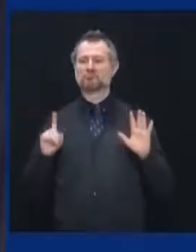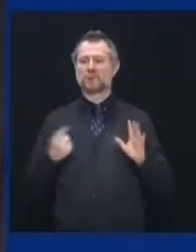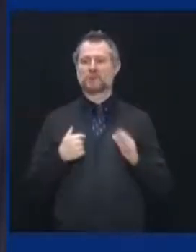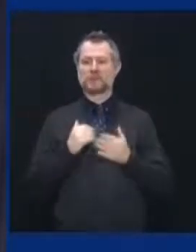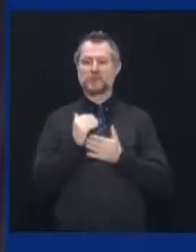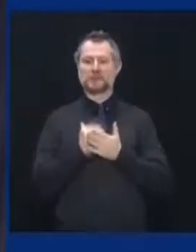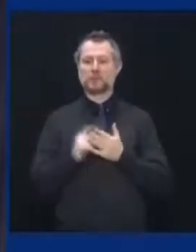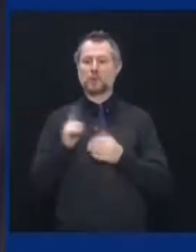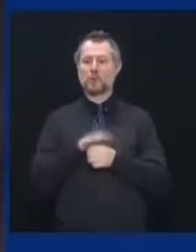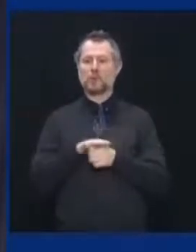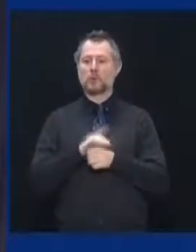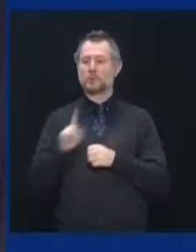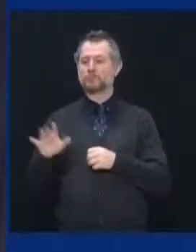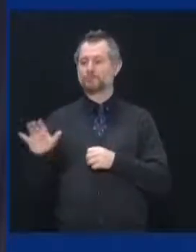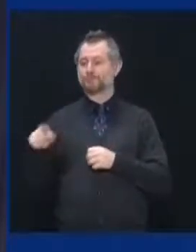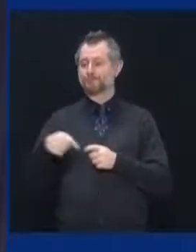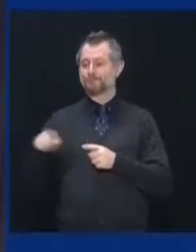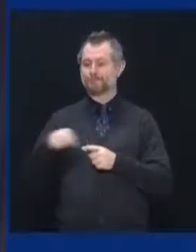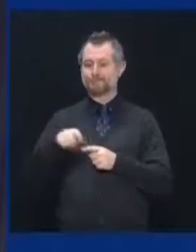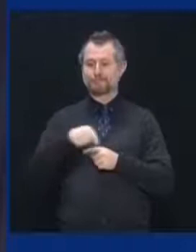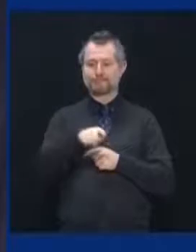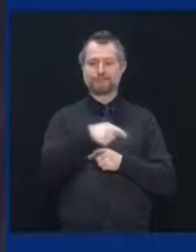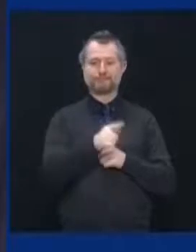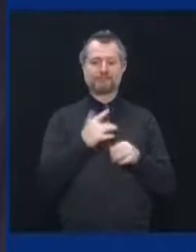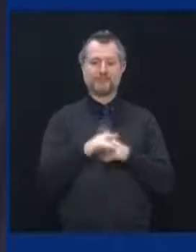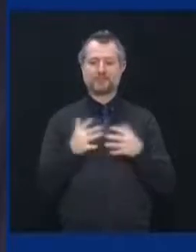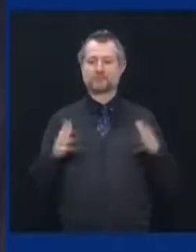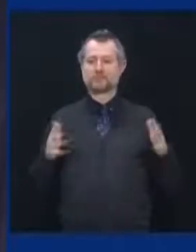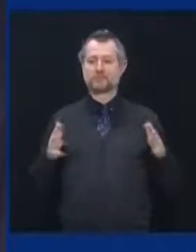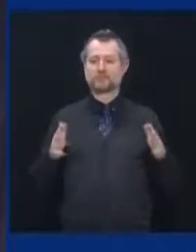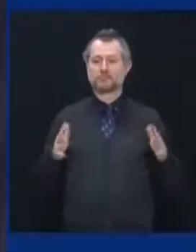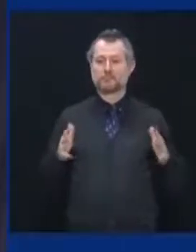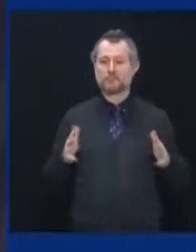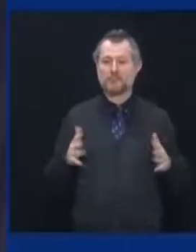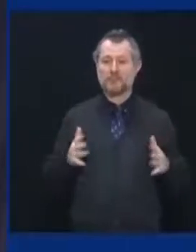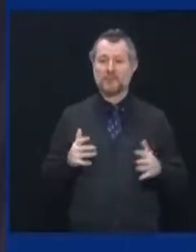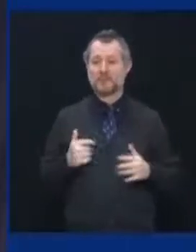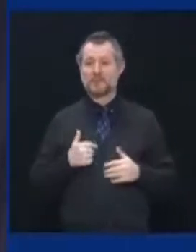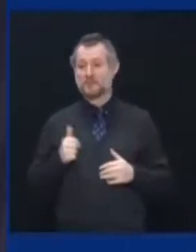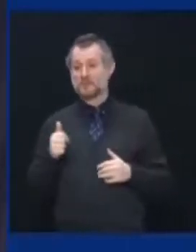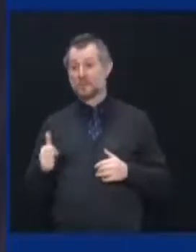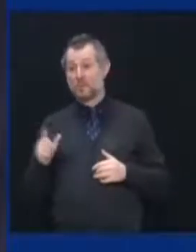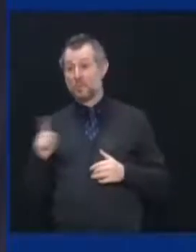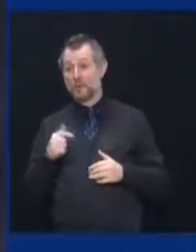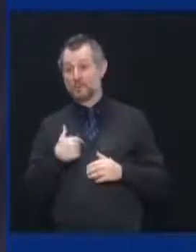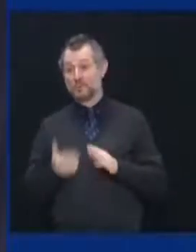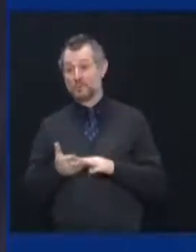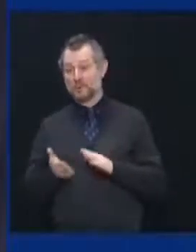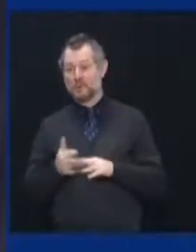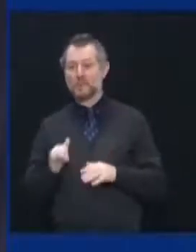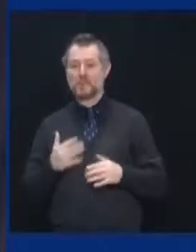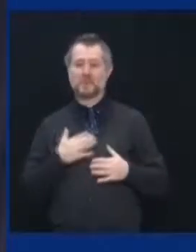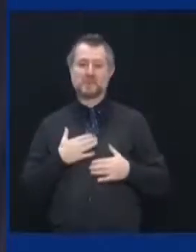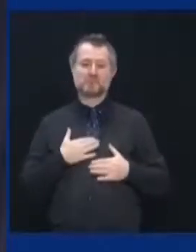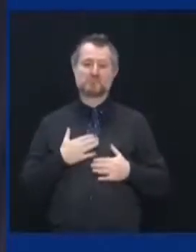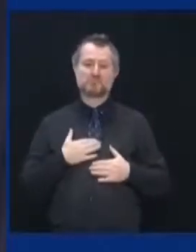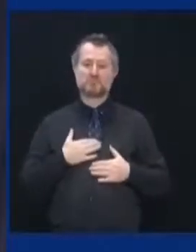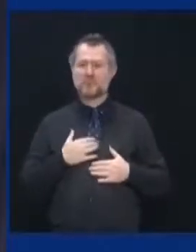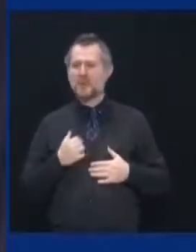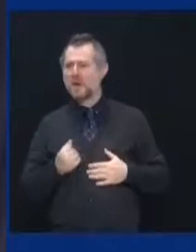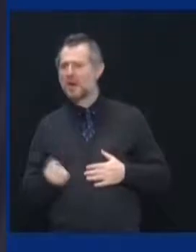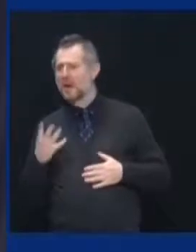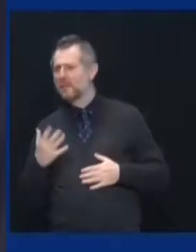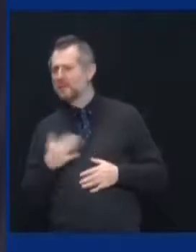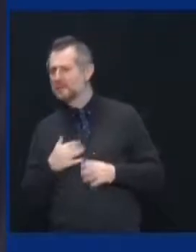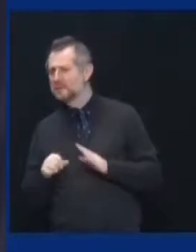local health department. And then for the sites that we are running ourselves, how many are there now,